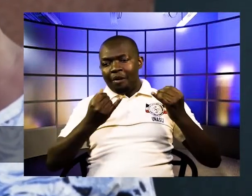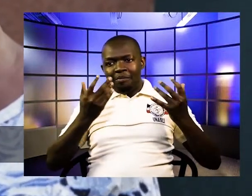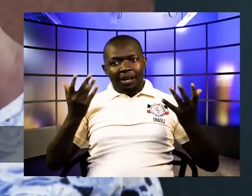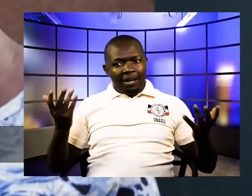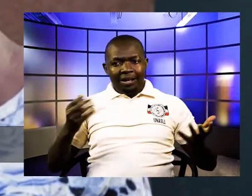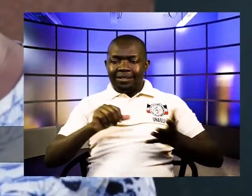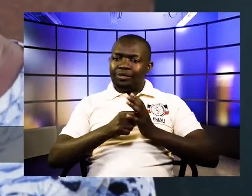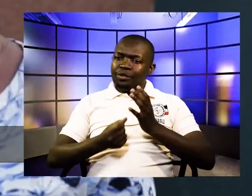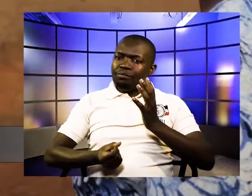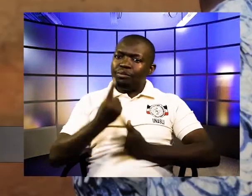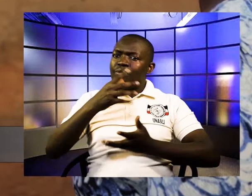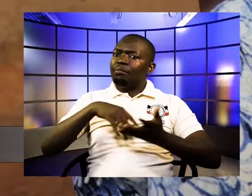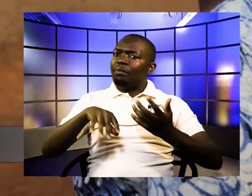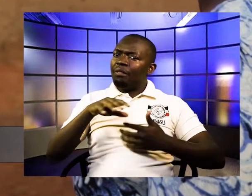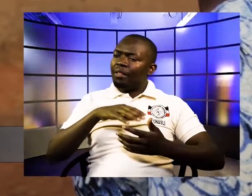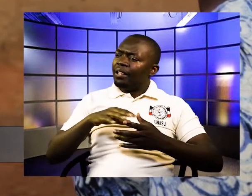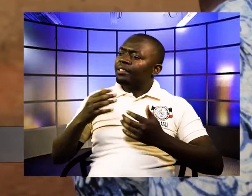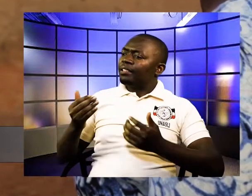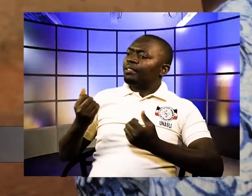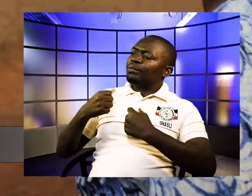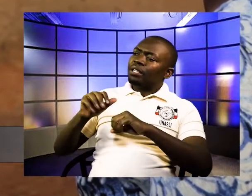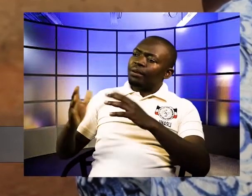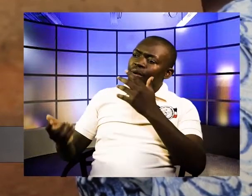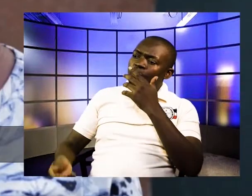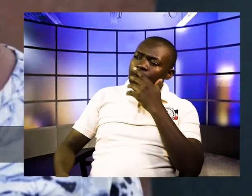Ate nsonga zisajjuke. Kati ogenda kukola